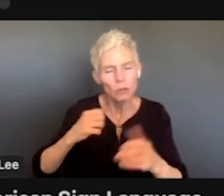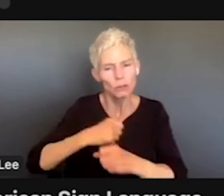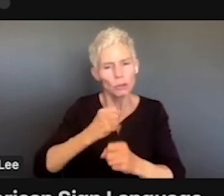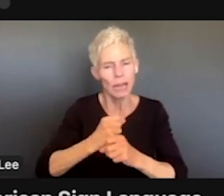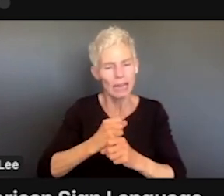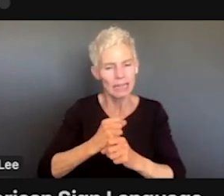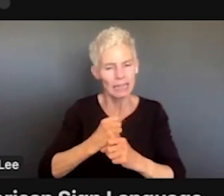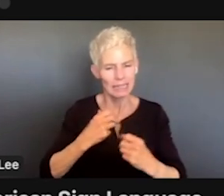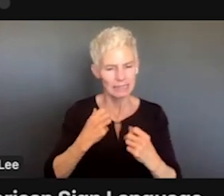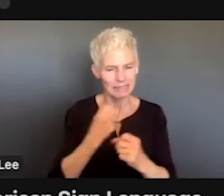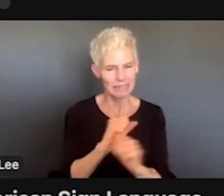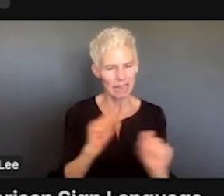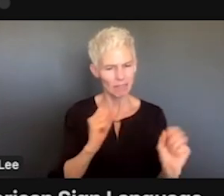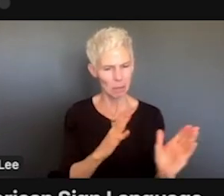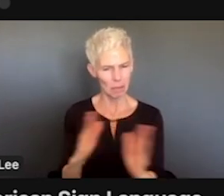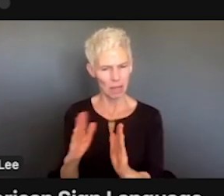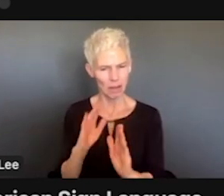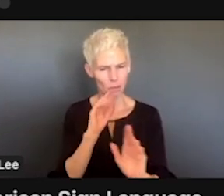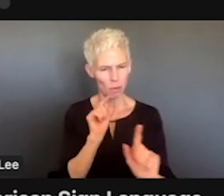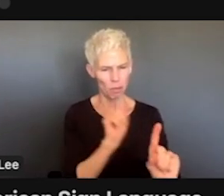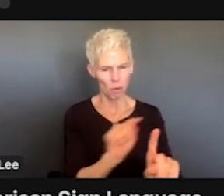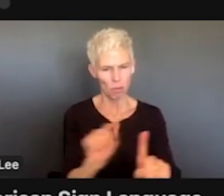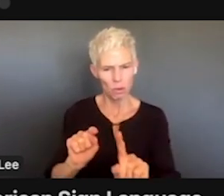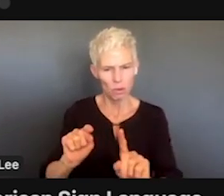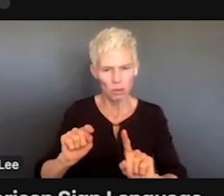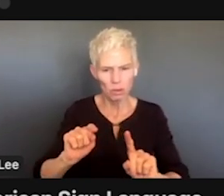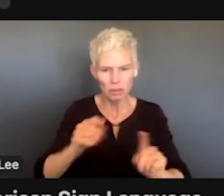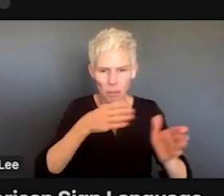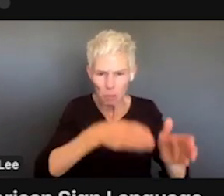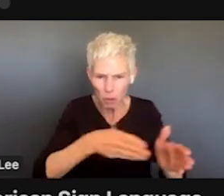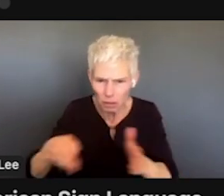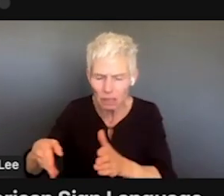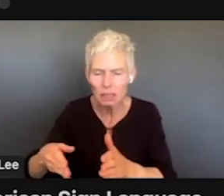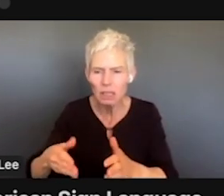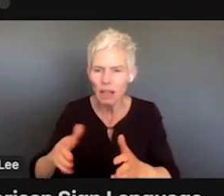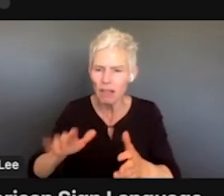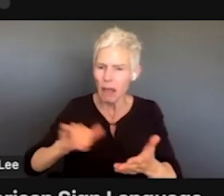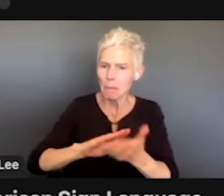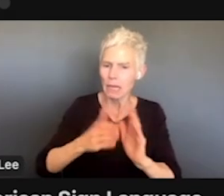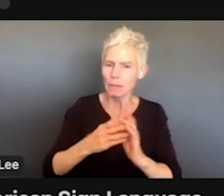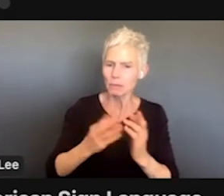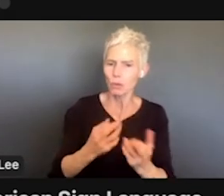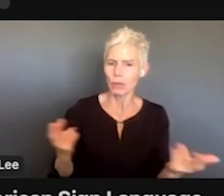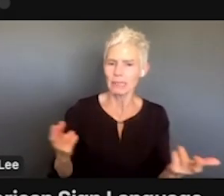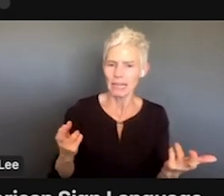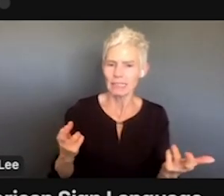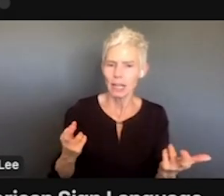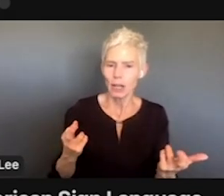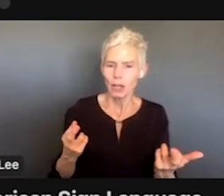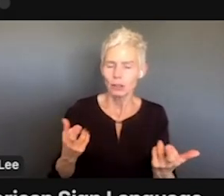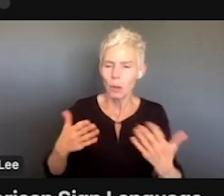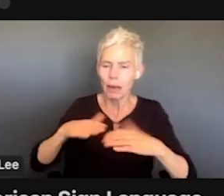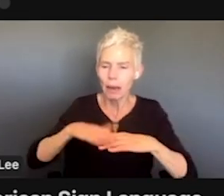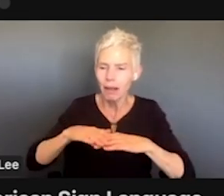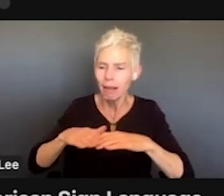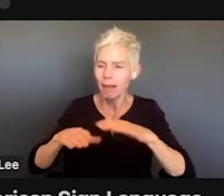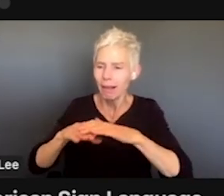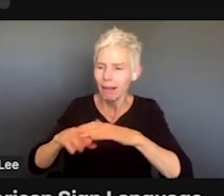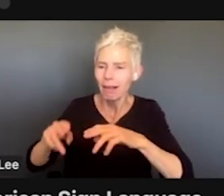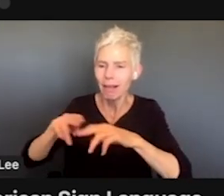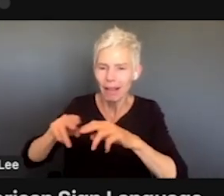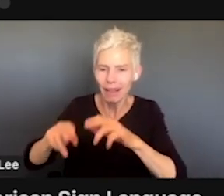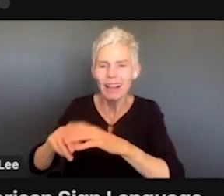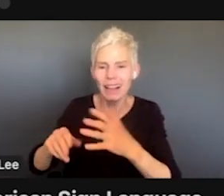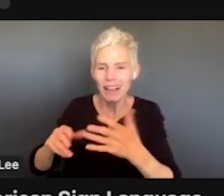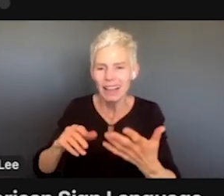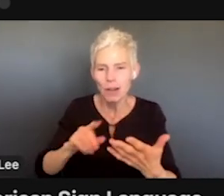person, and that we can do that as a resource. So it kind of built again on top of it because it felt like it kind of